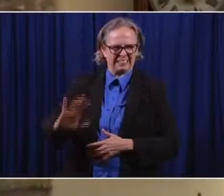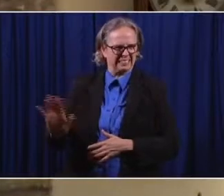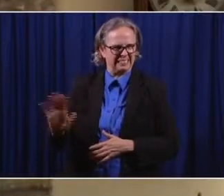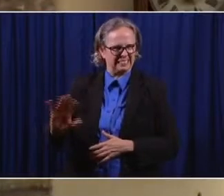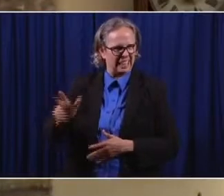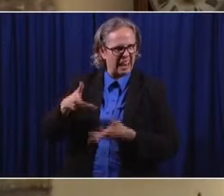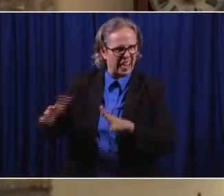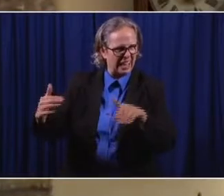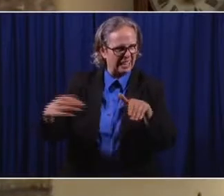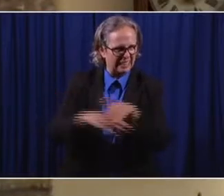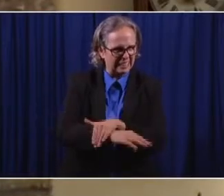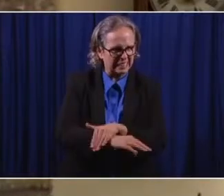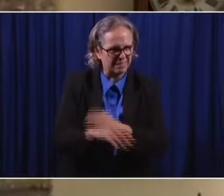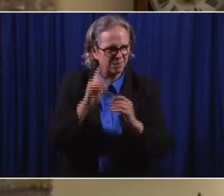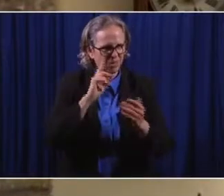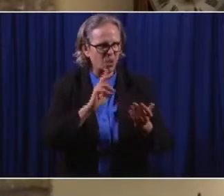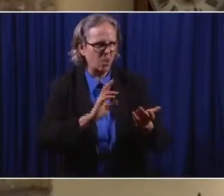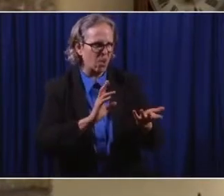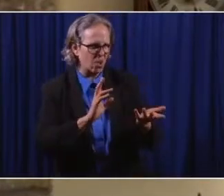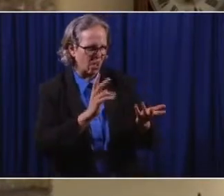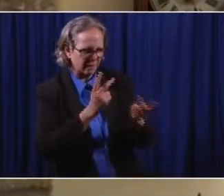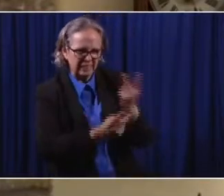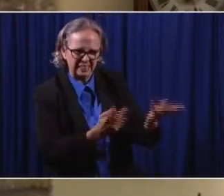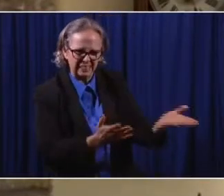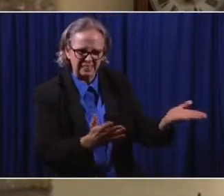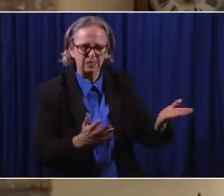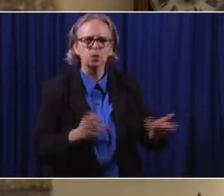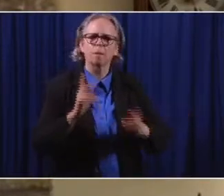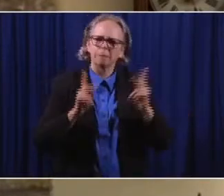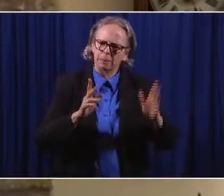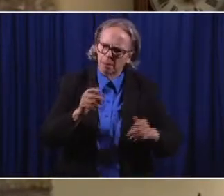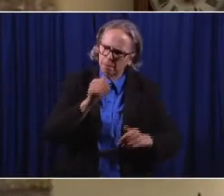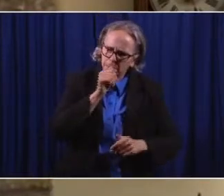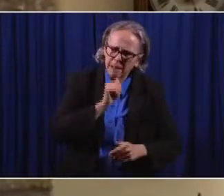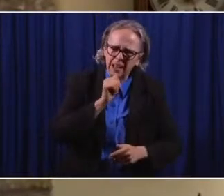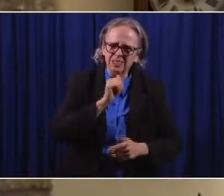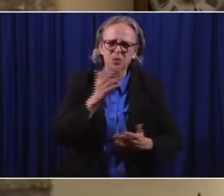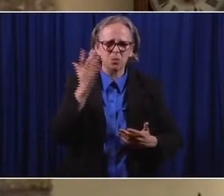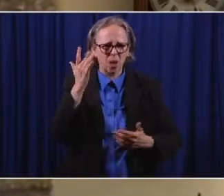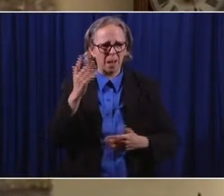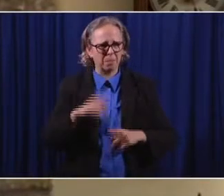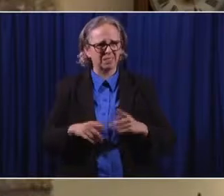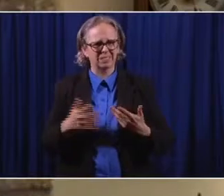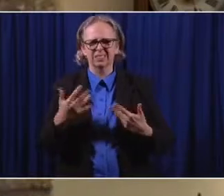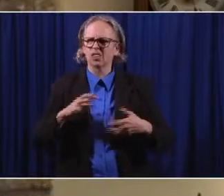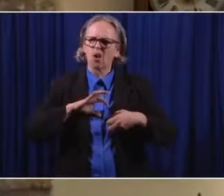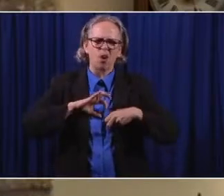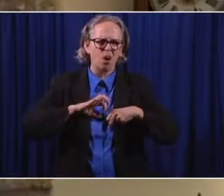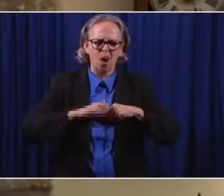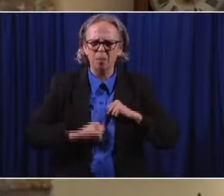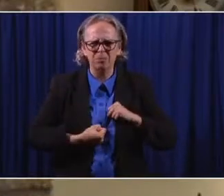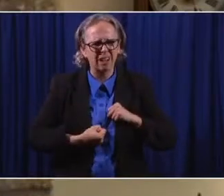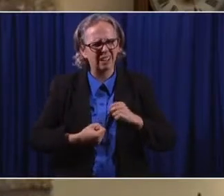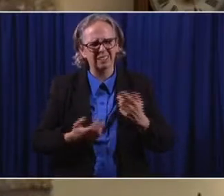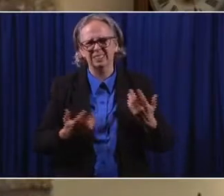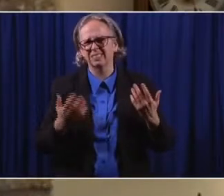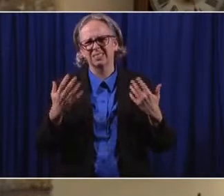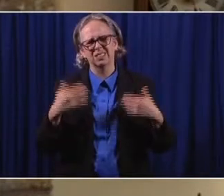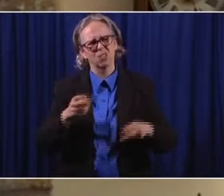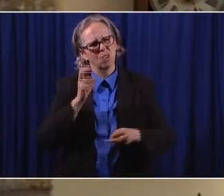period of time for that visitation. But again, these are just tough. These are just balancing, you